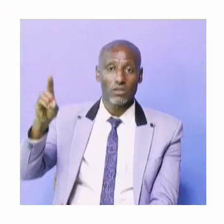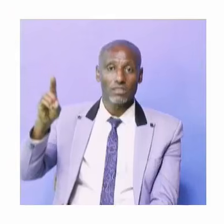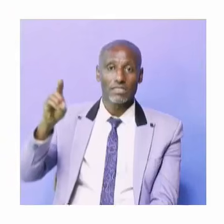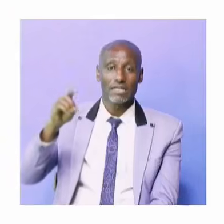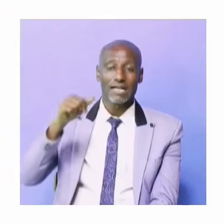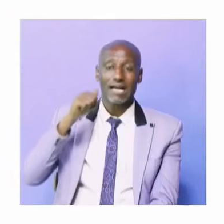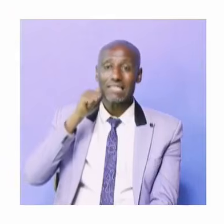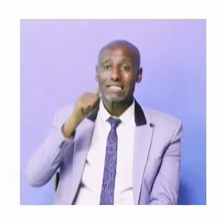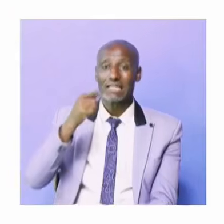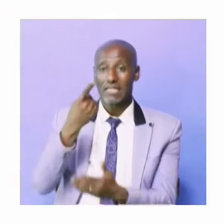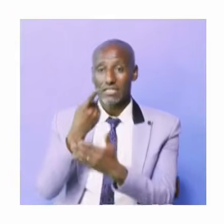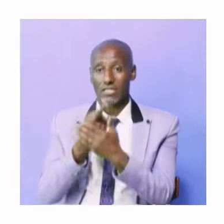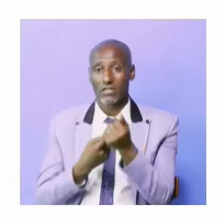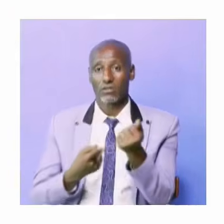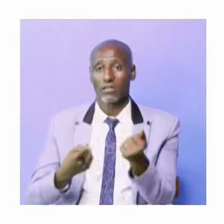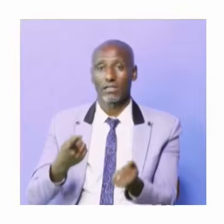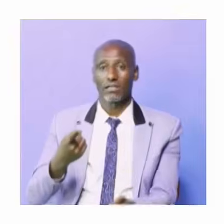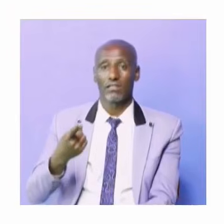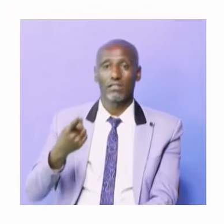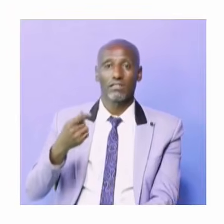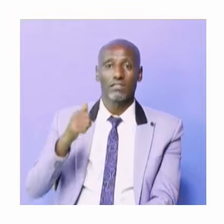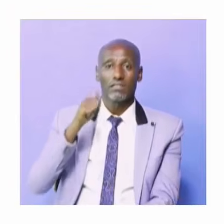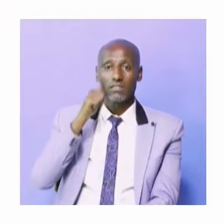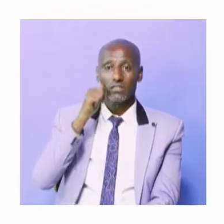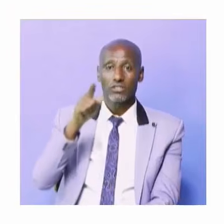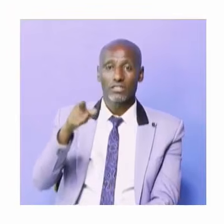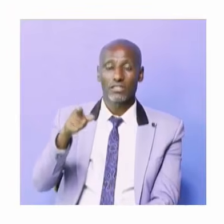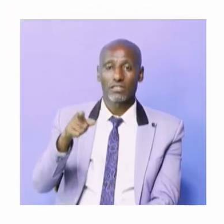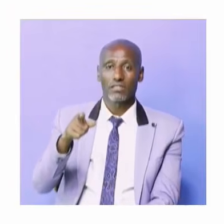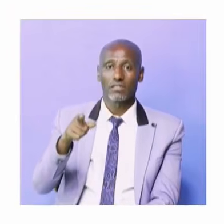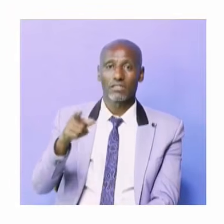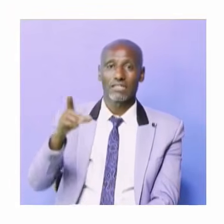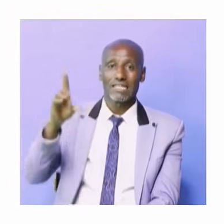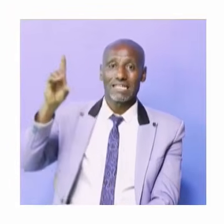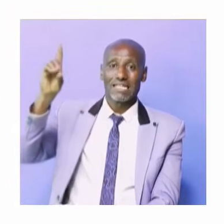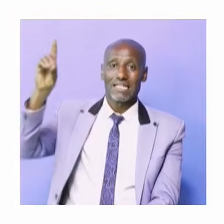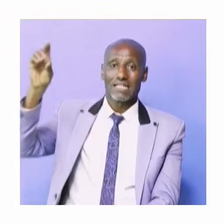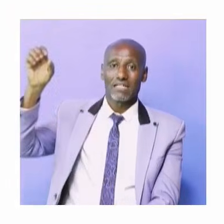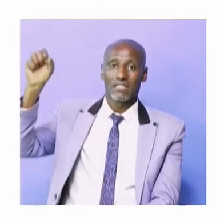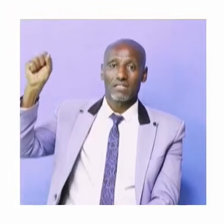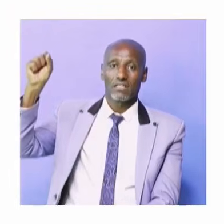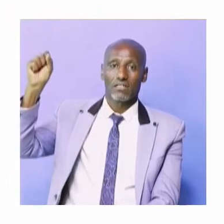what? Singular, which means she. So, does.